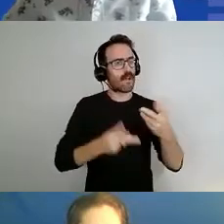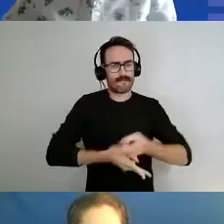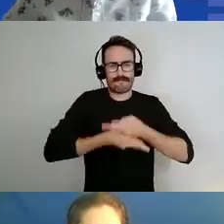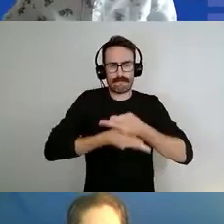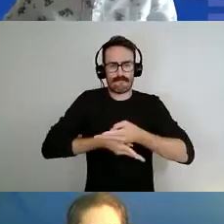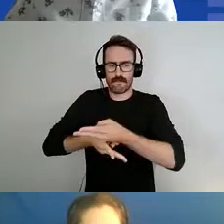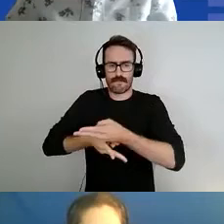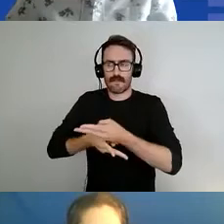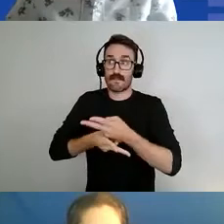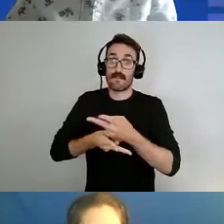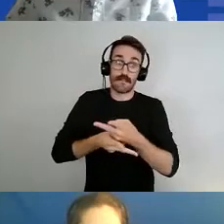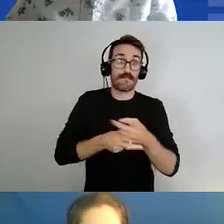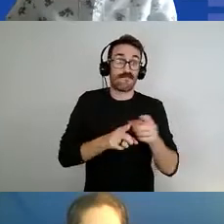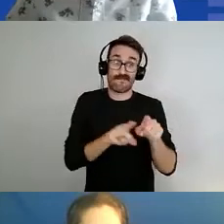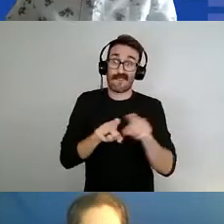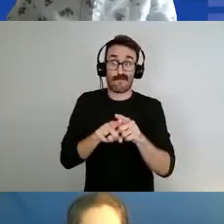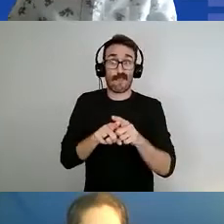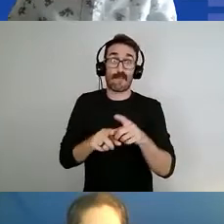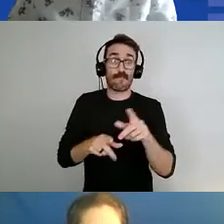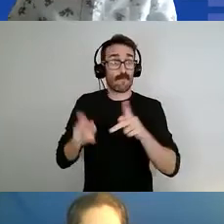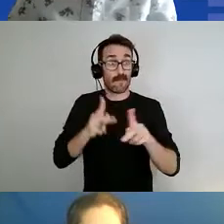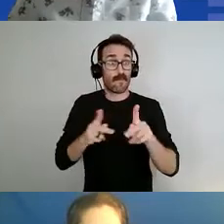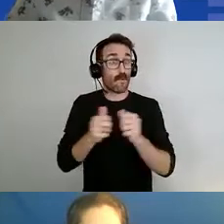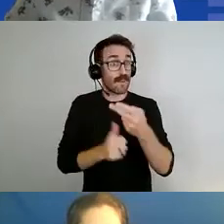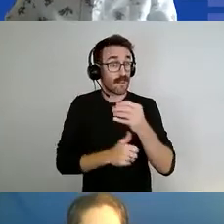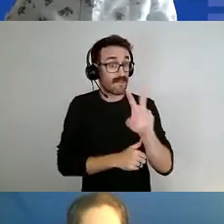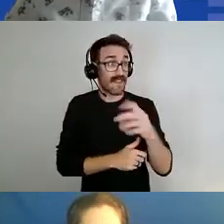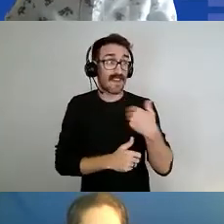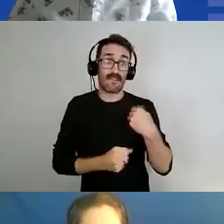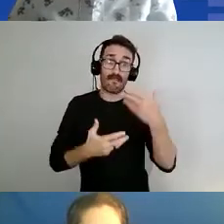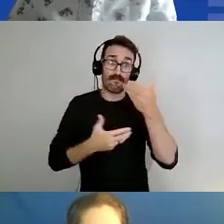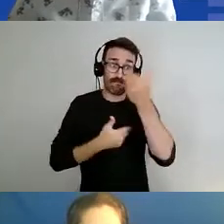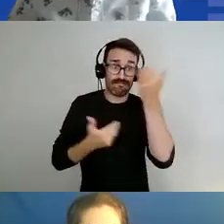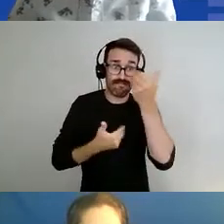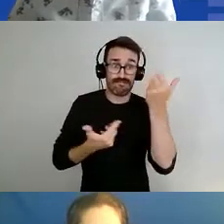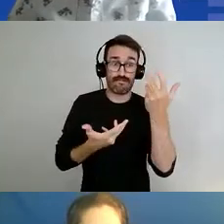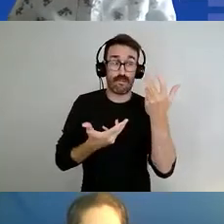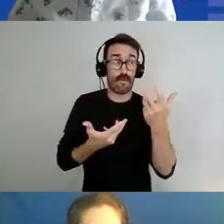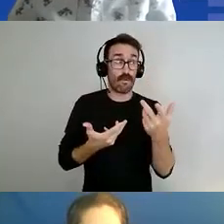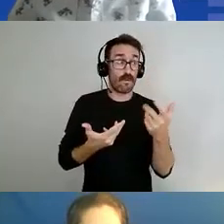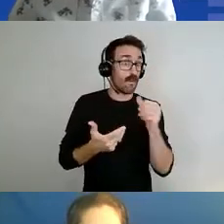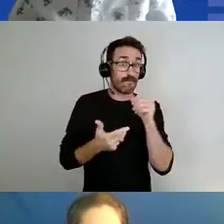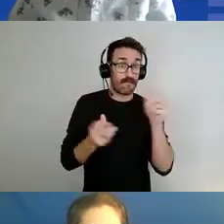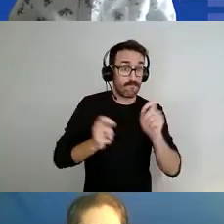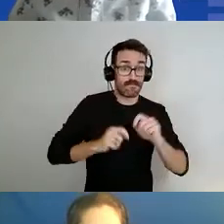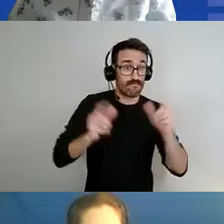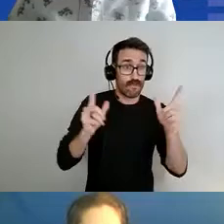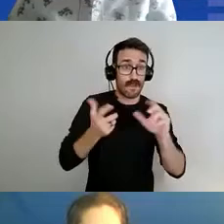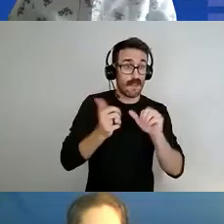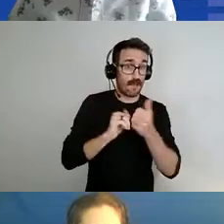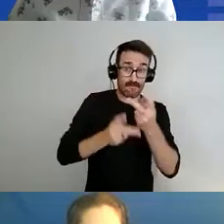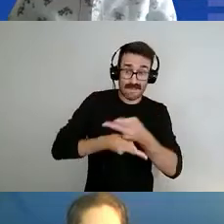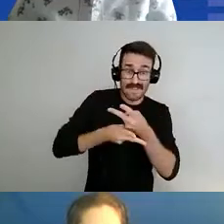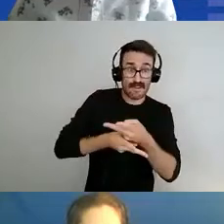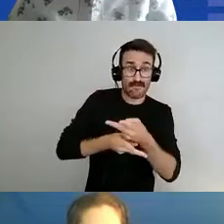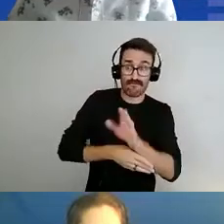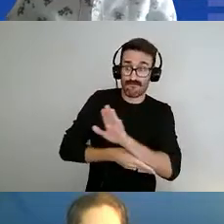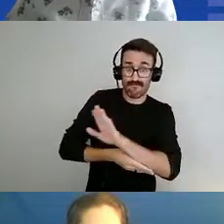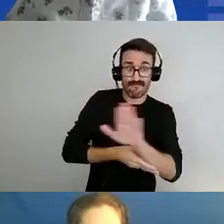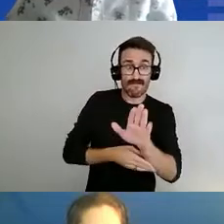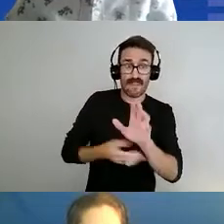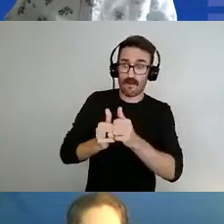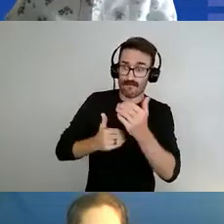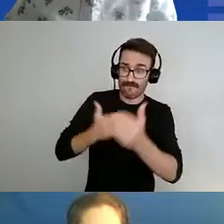dealing with dementia with much younger men with HIV/AIDS. So there's not a lot of surprises in how someone may act. I